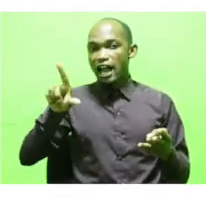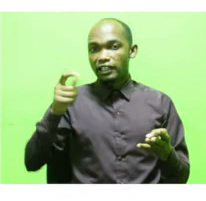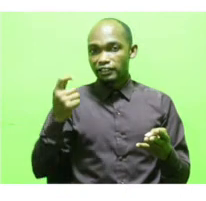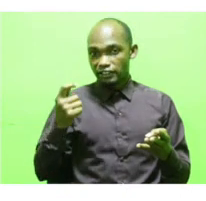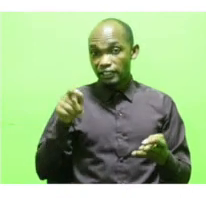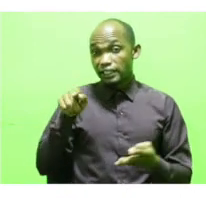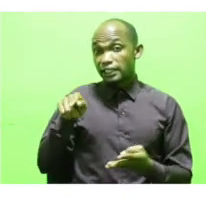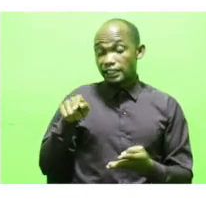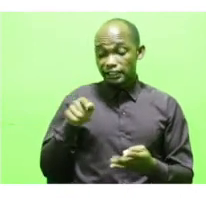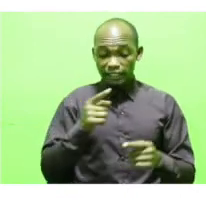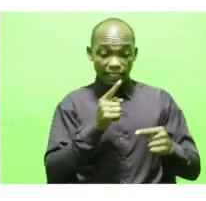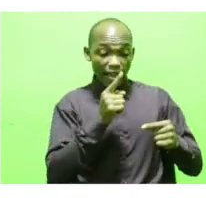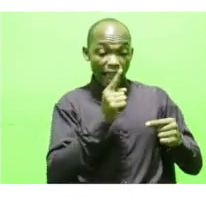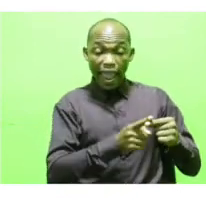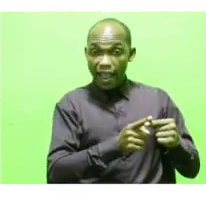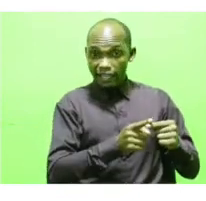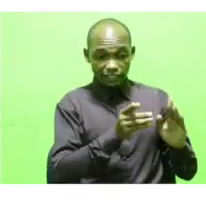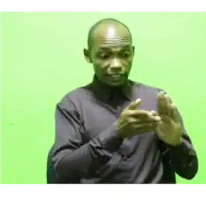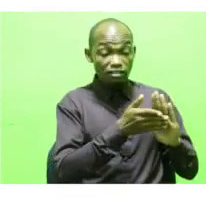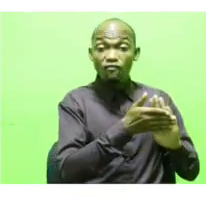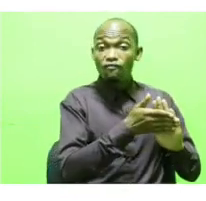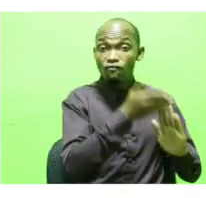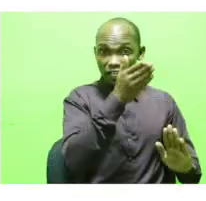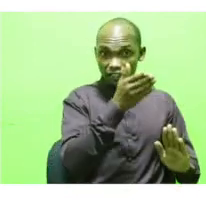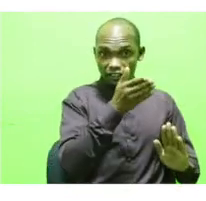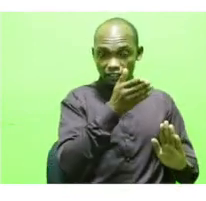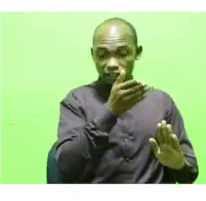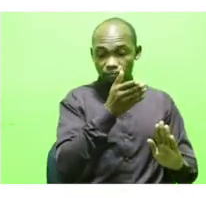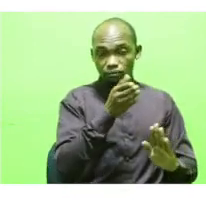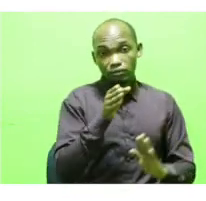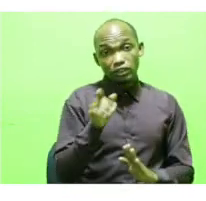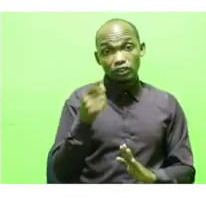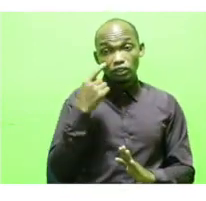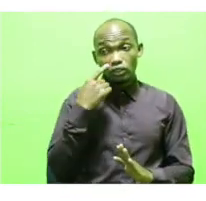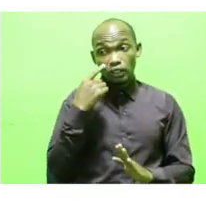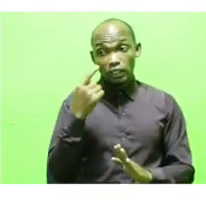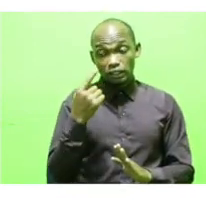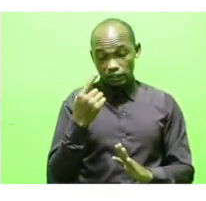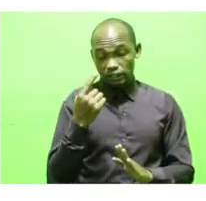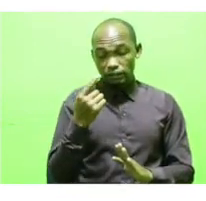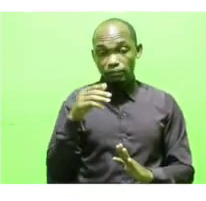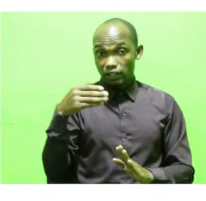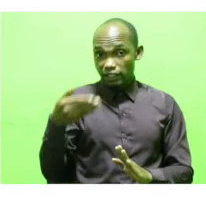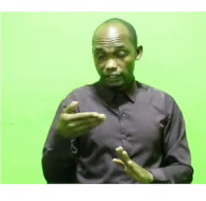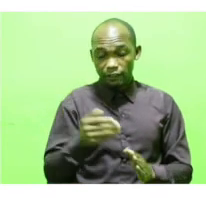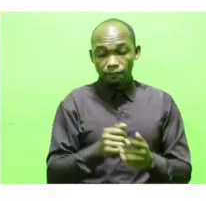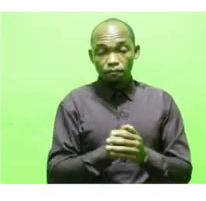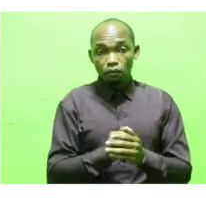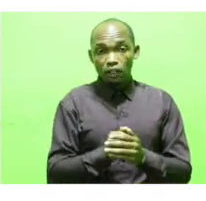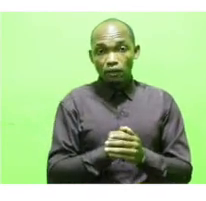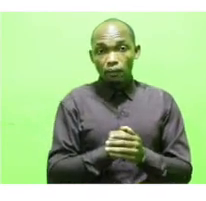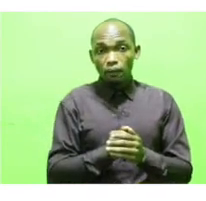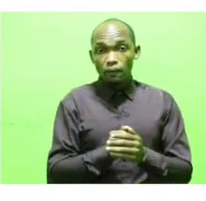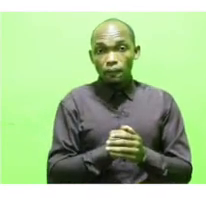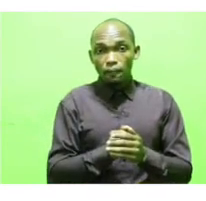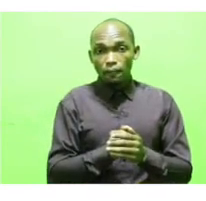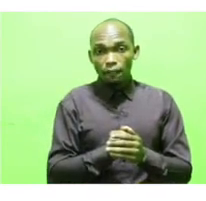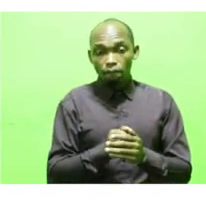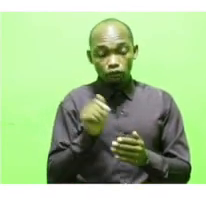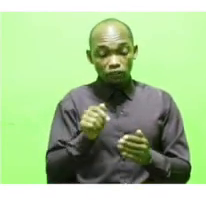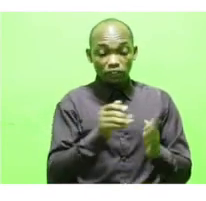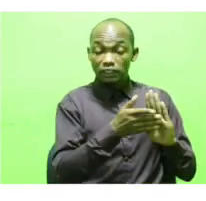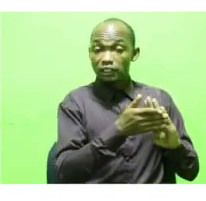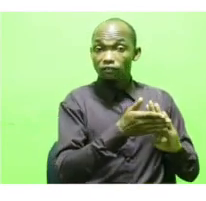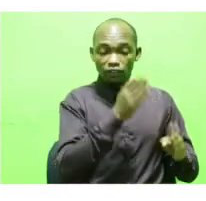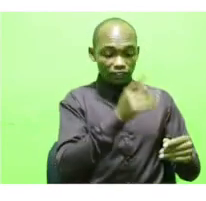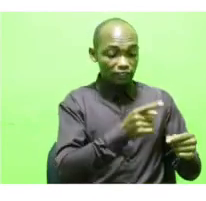know that the egg is the beginning, or is the structure in which the insect develops